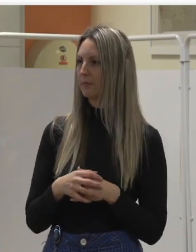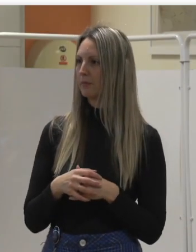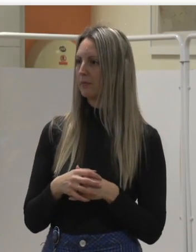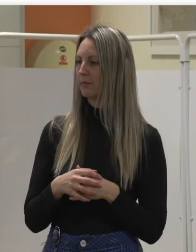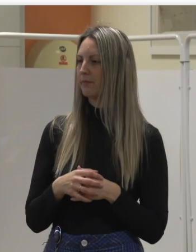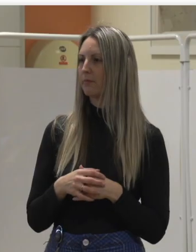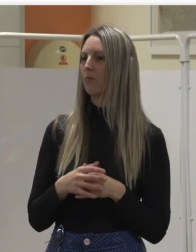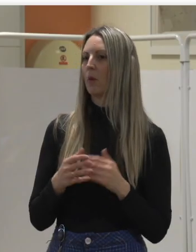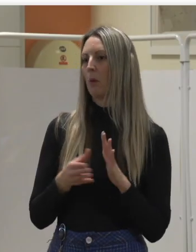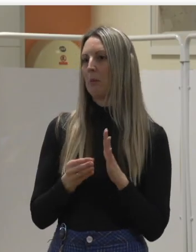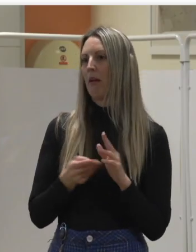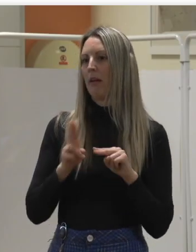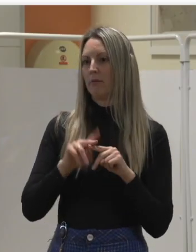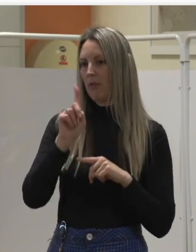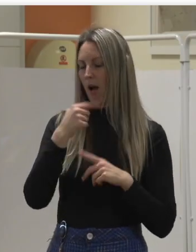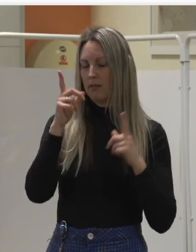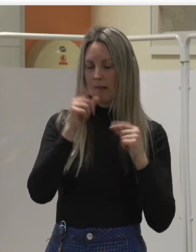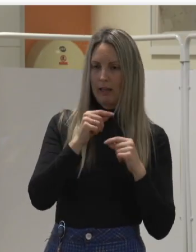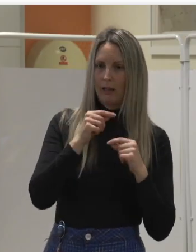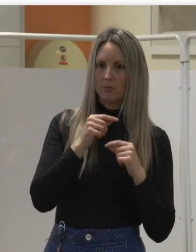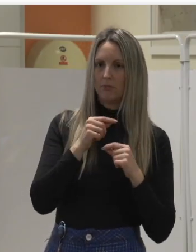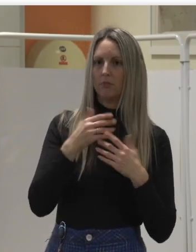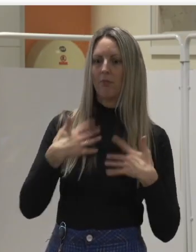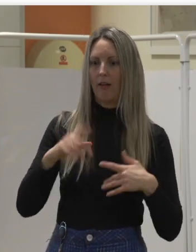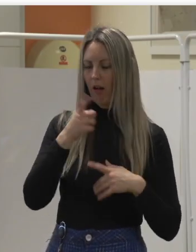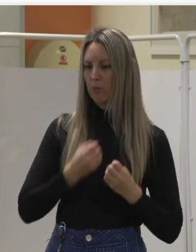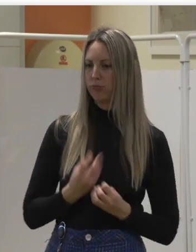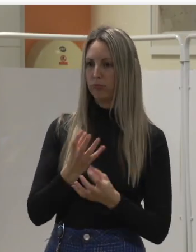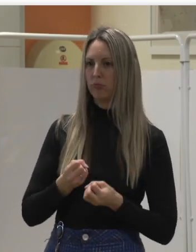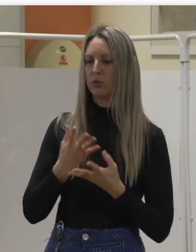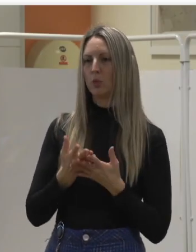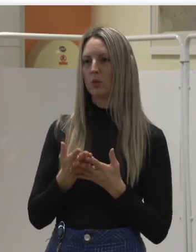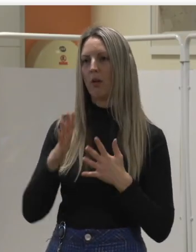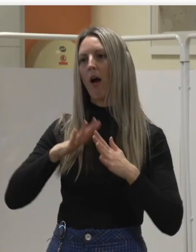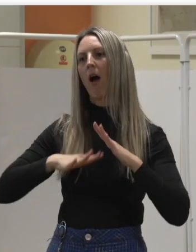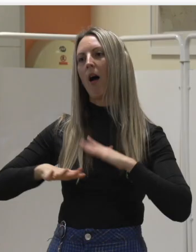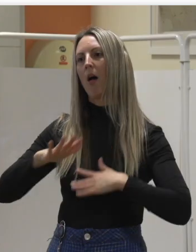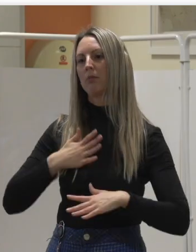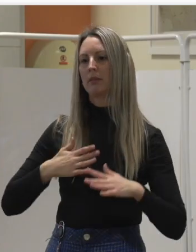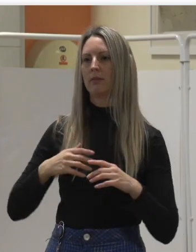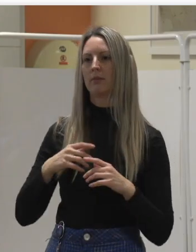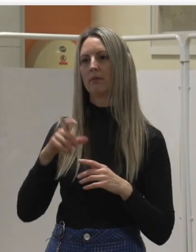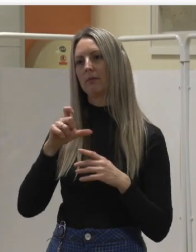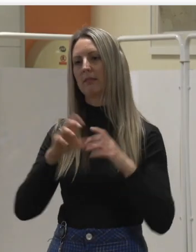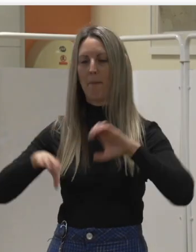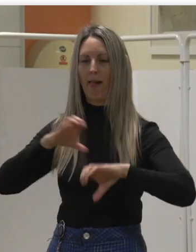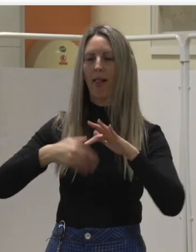goes up as well. So that, again, is another reason why sleep impairment causes more pain.